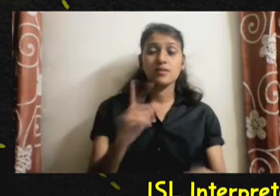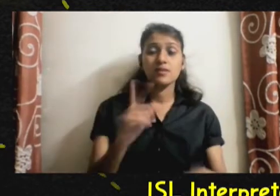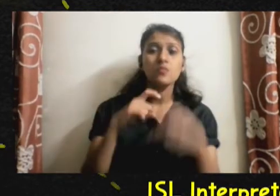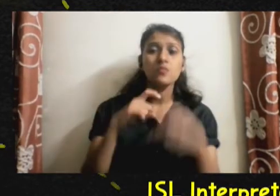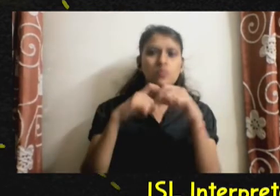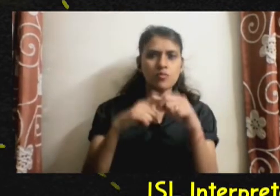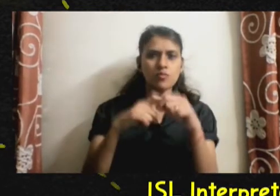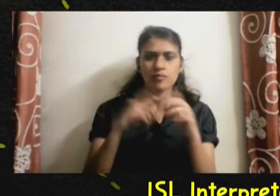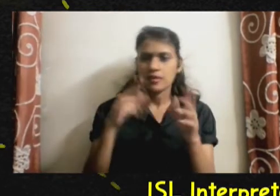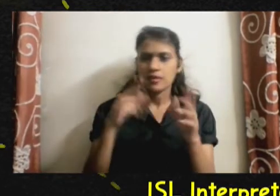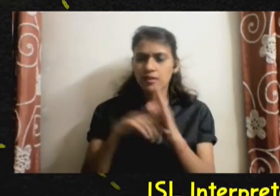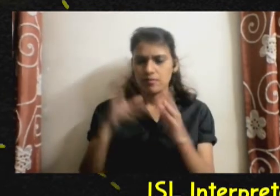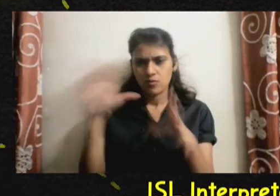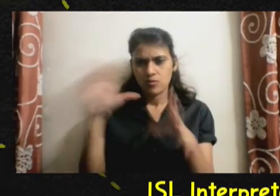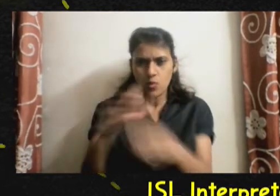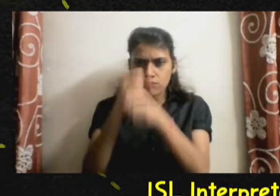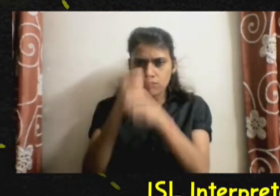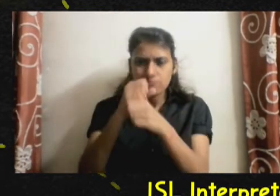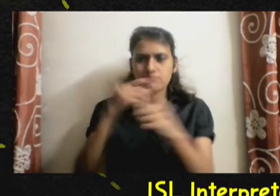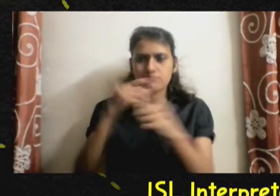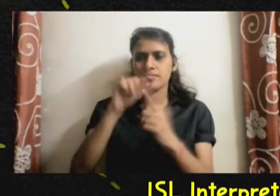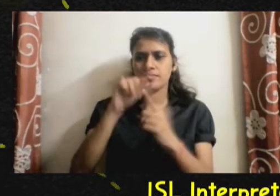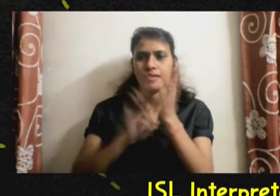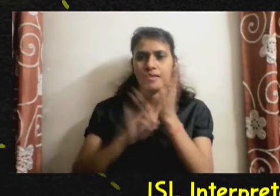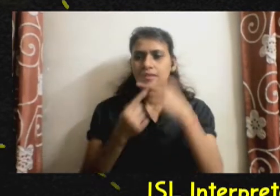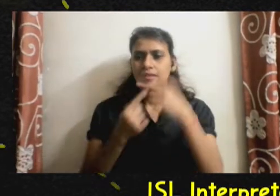concrete interventions, if you may have any that you could share.